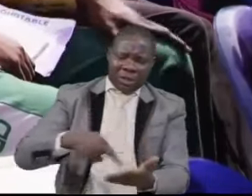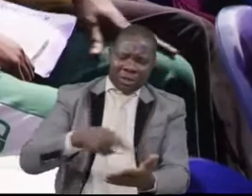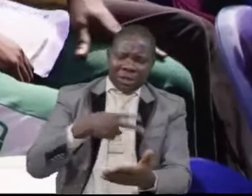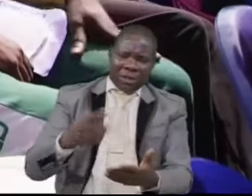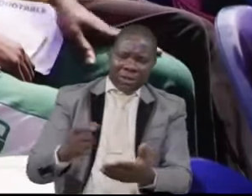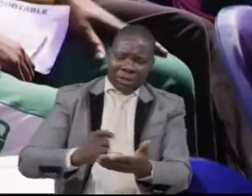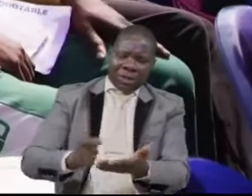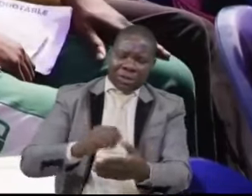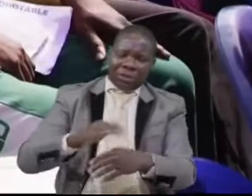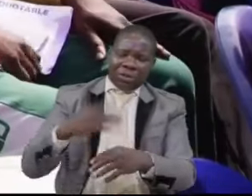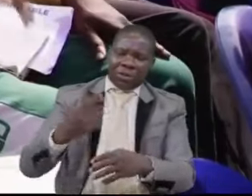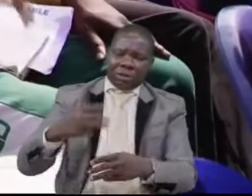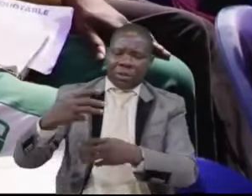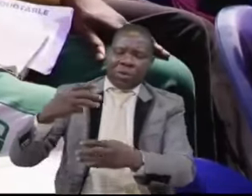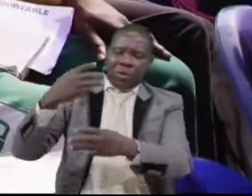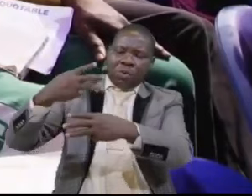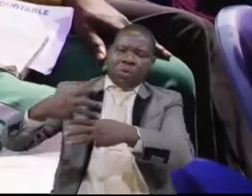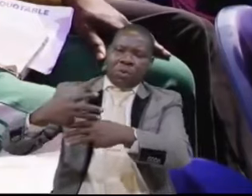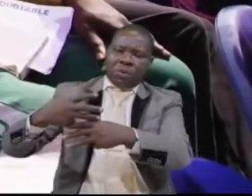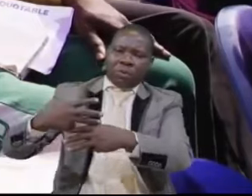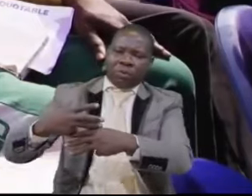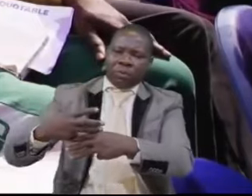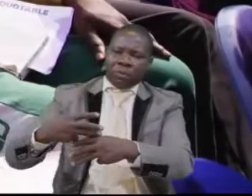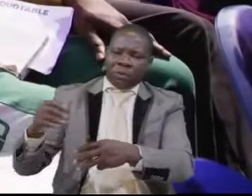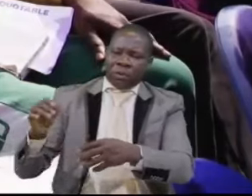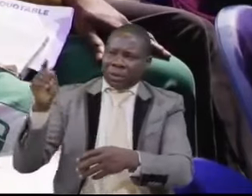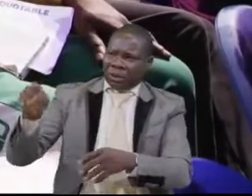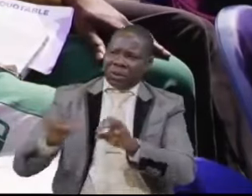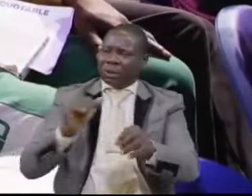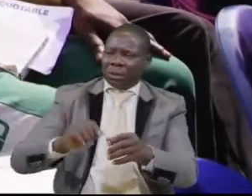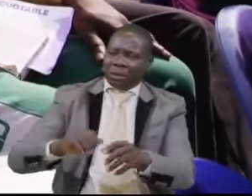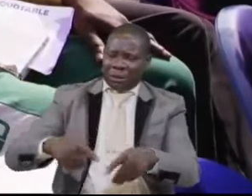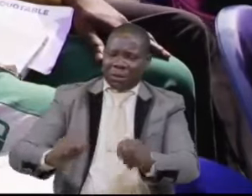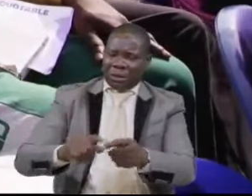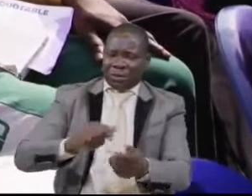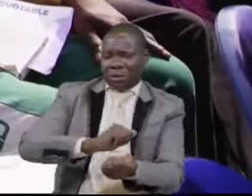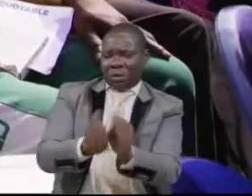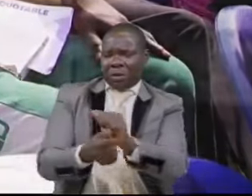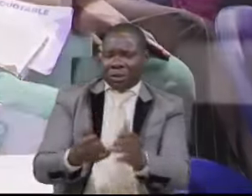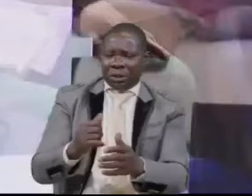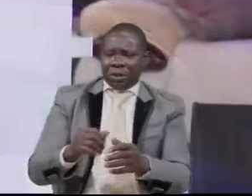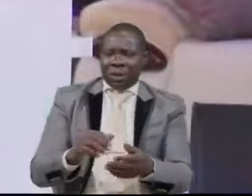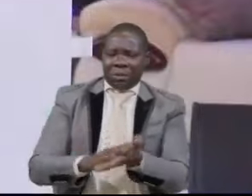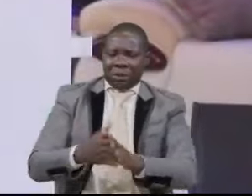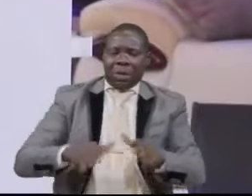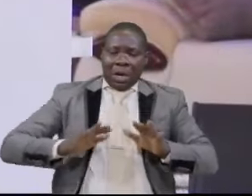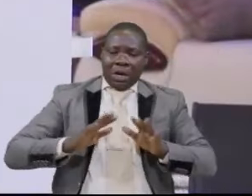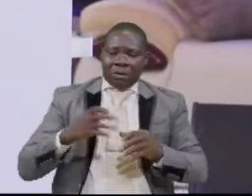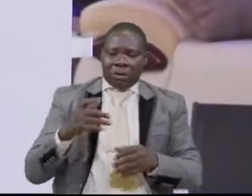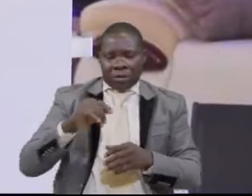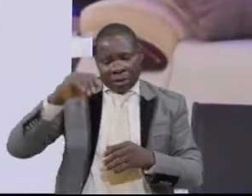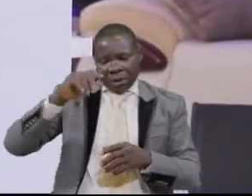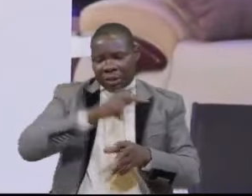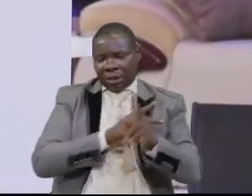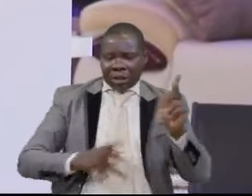didn't kind of modify the meaning. Being afraid of the king, being afraid of what they will